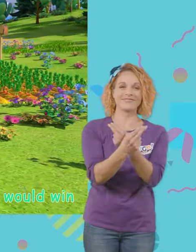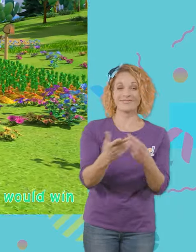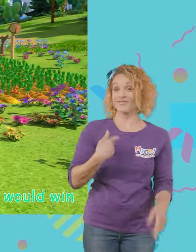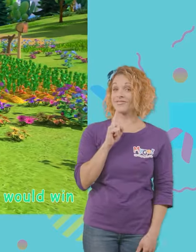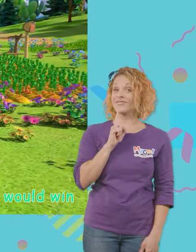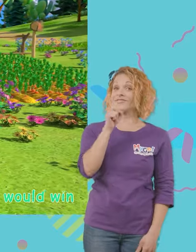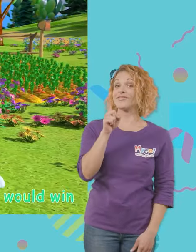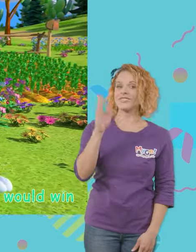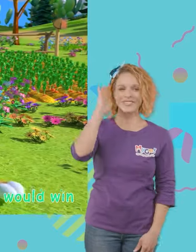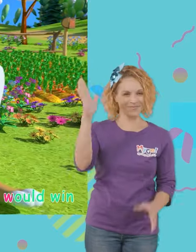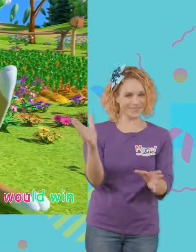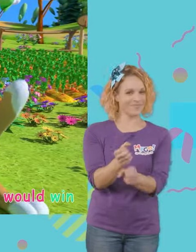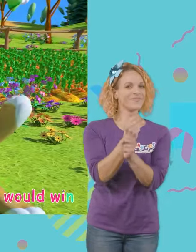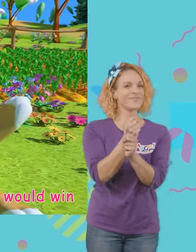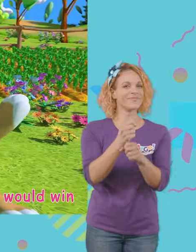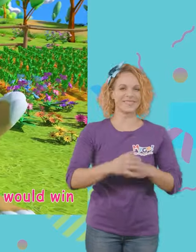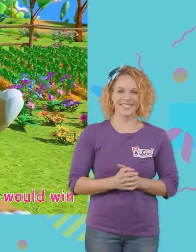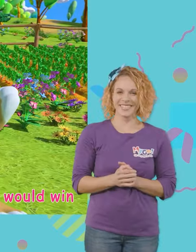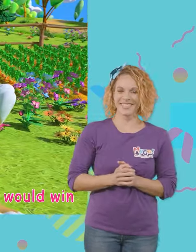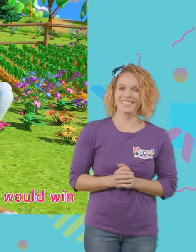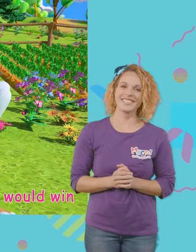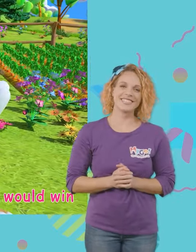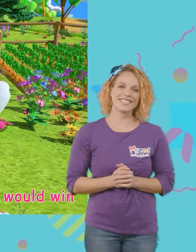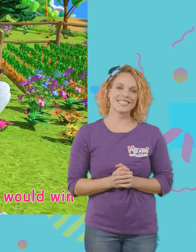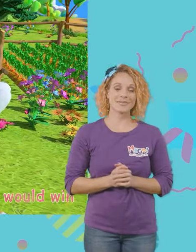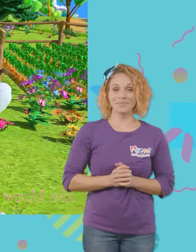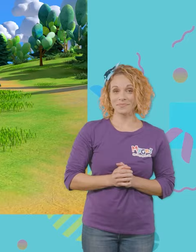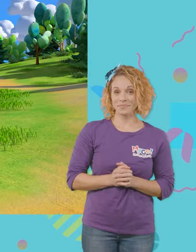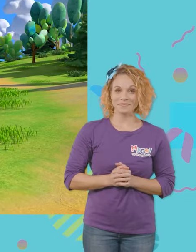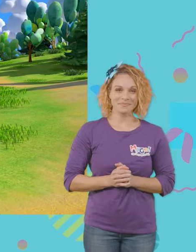hare felt very sure that he would win He would win!